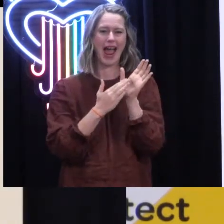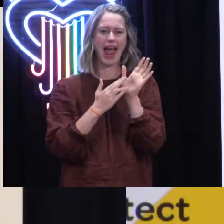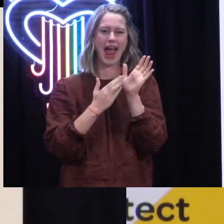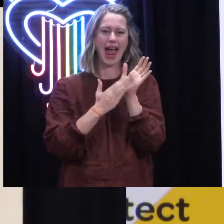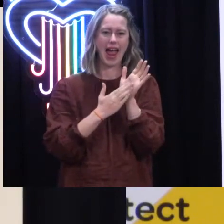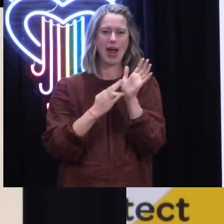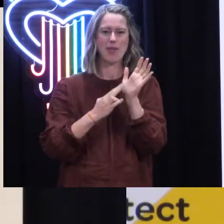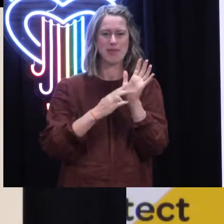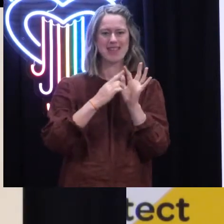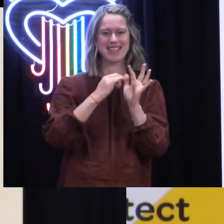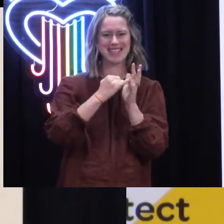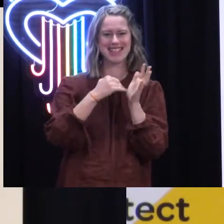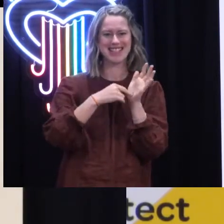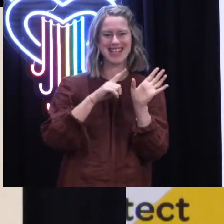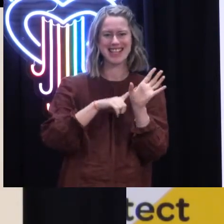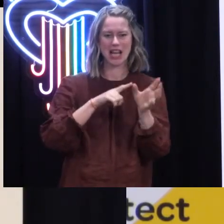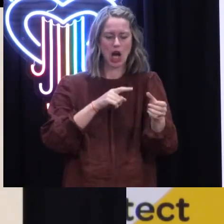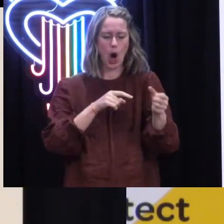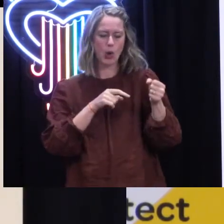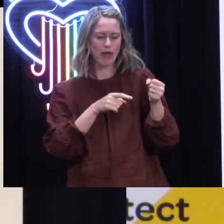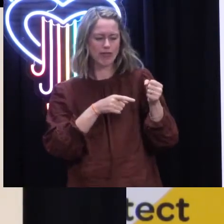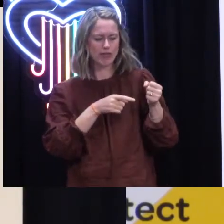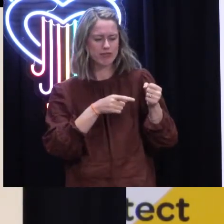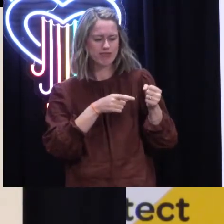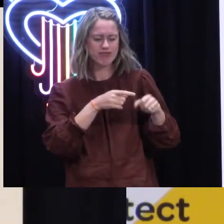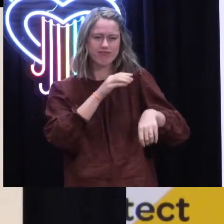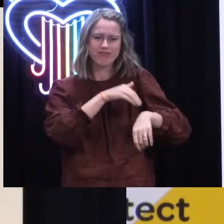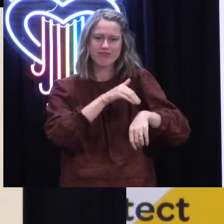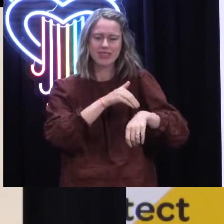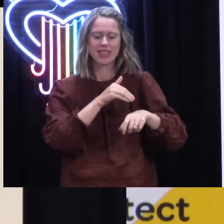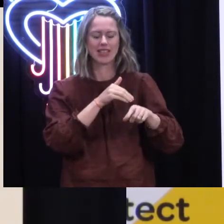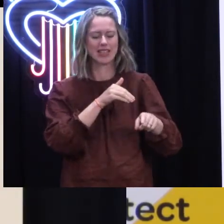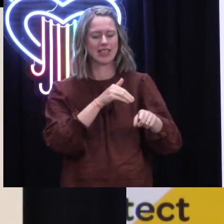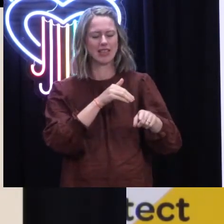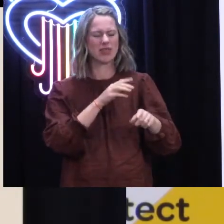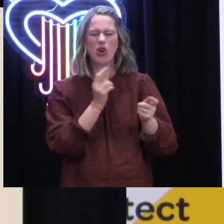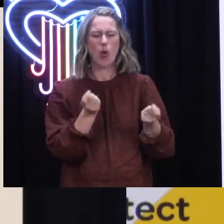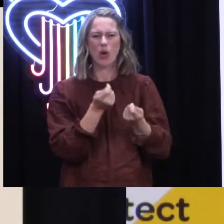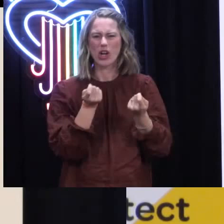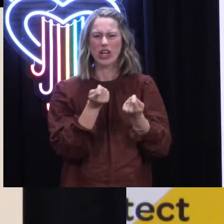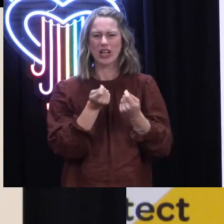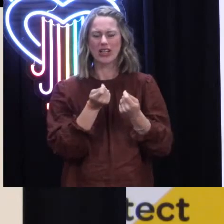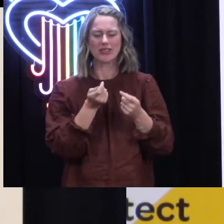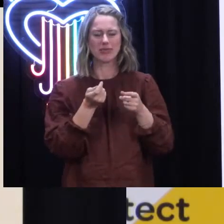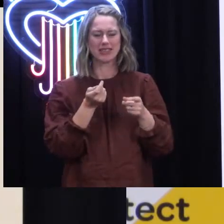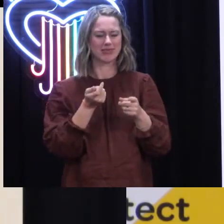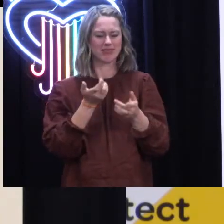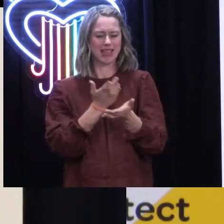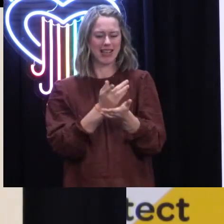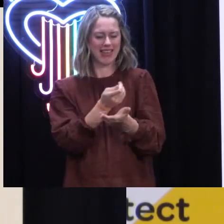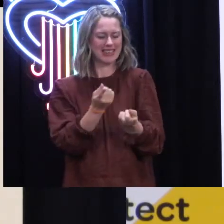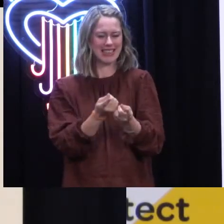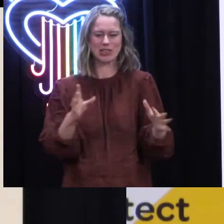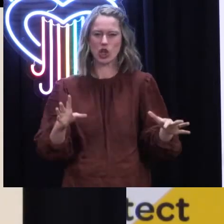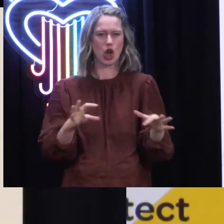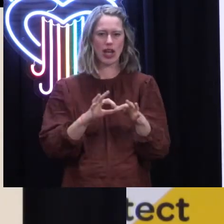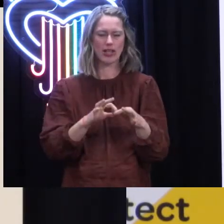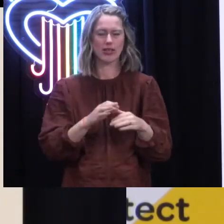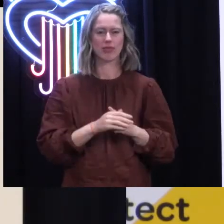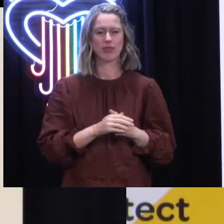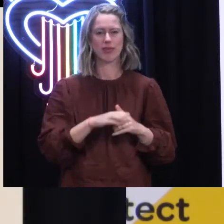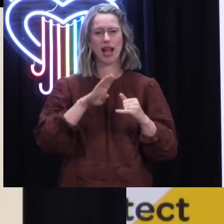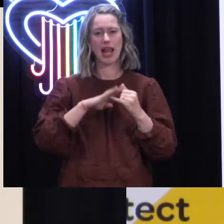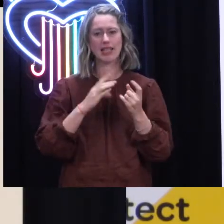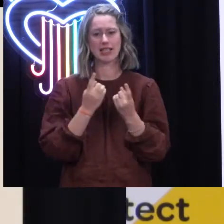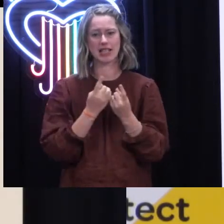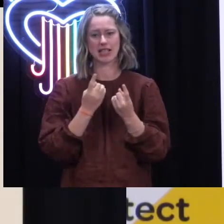What I would rather is that we clearly send a message that this is not linked in any way at all. The final point I would just make, I